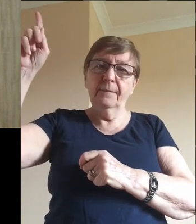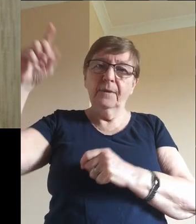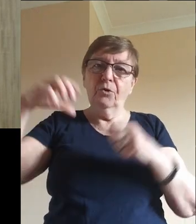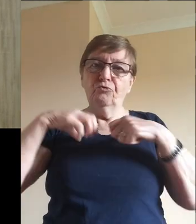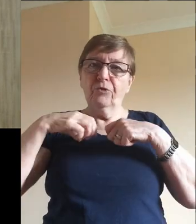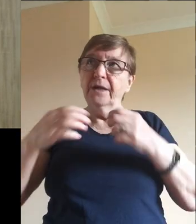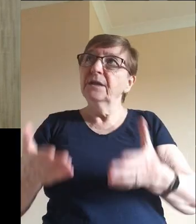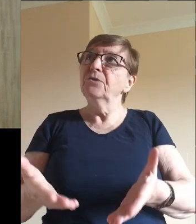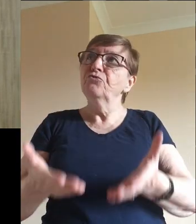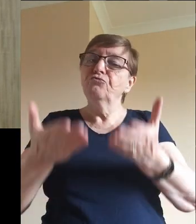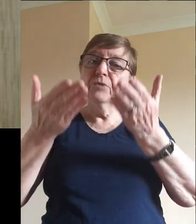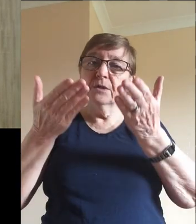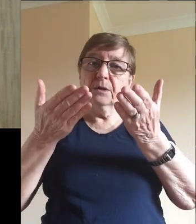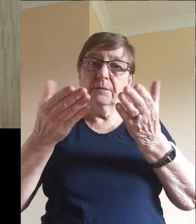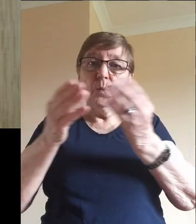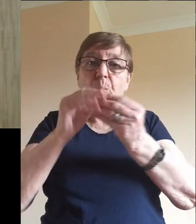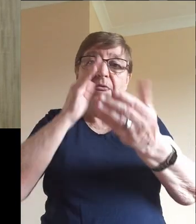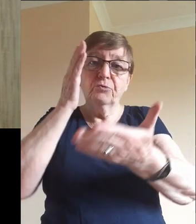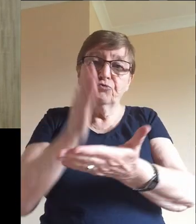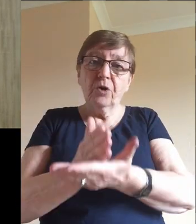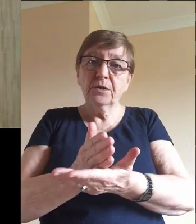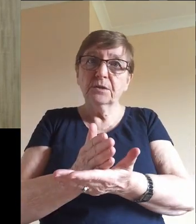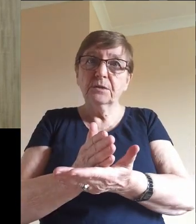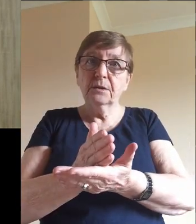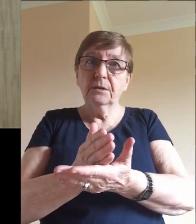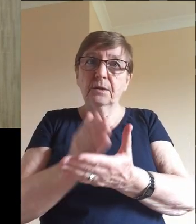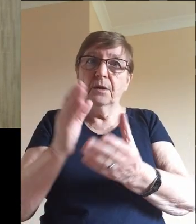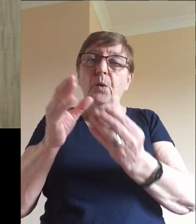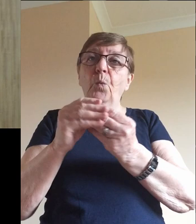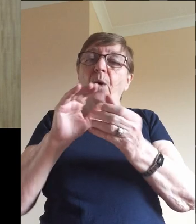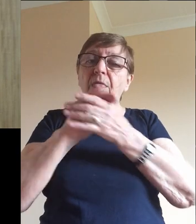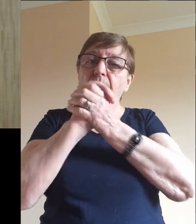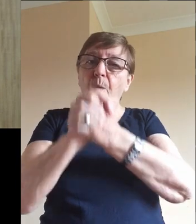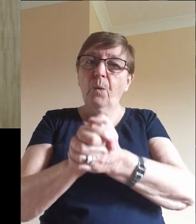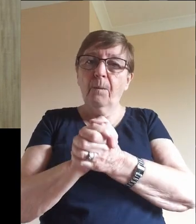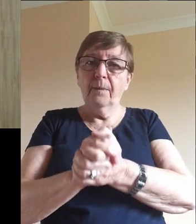to do that with trust and with hope?